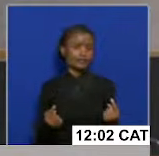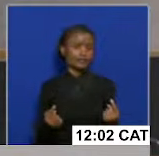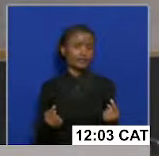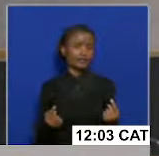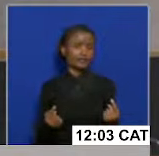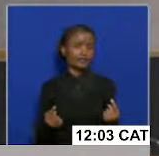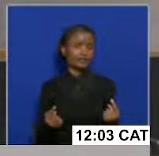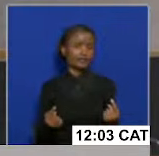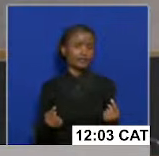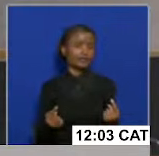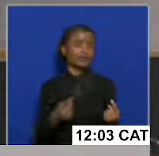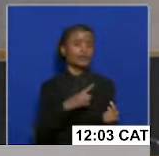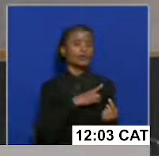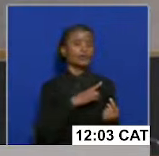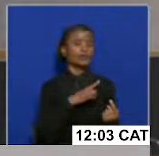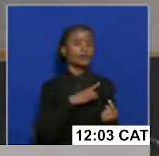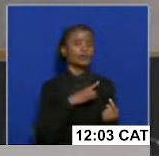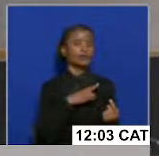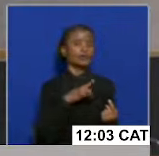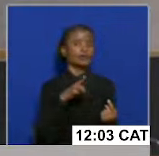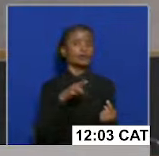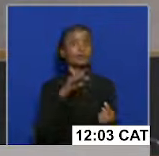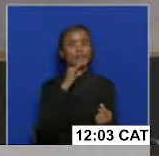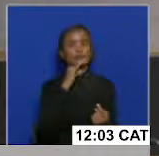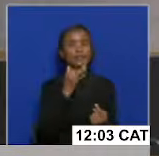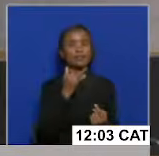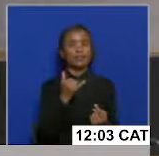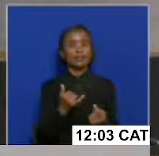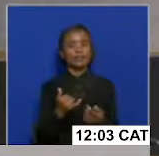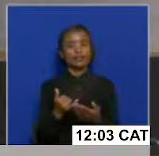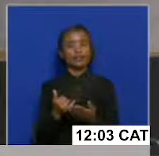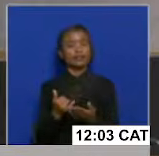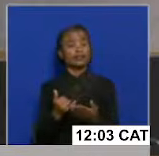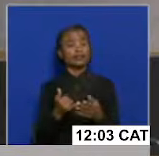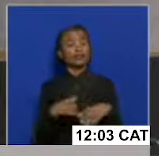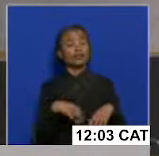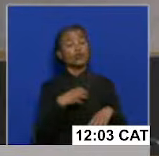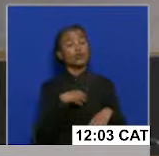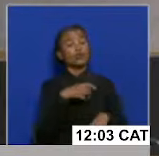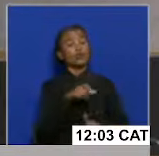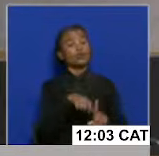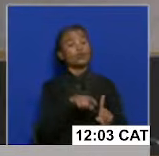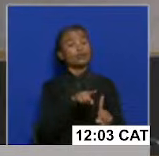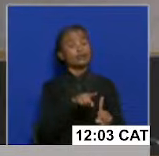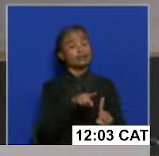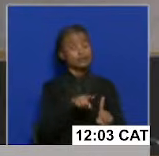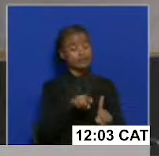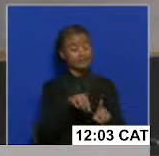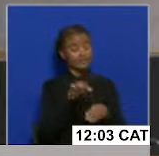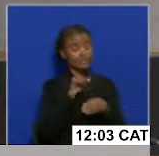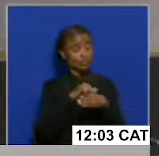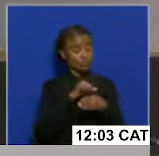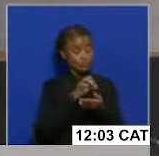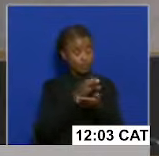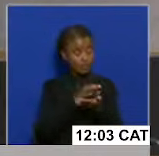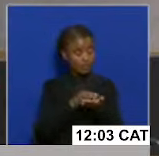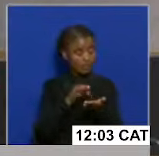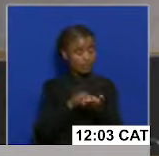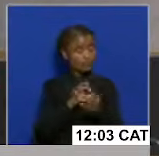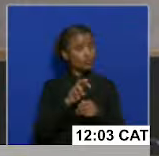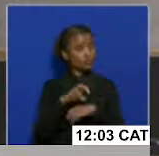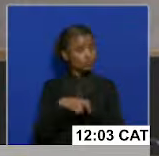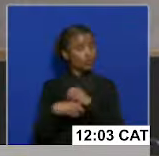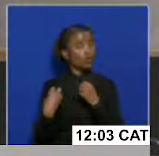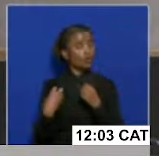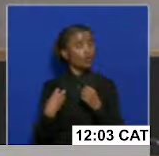you had robbed the owner of the stones. You can't really complain about having